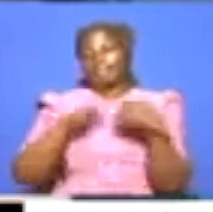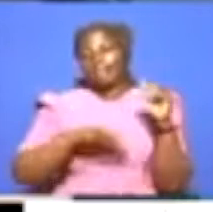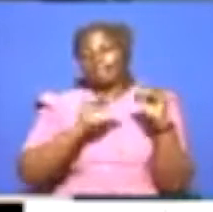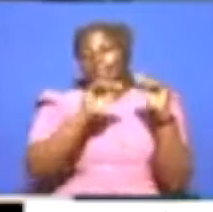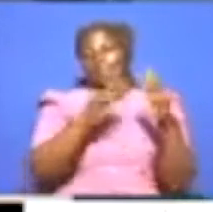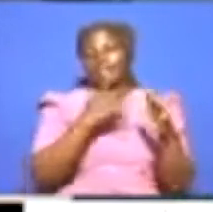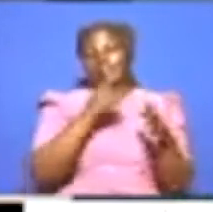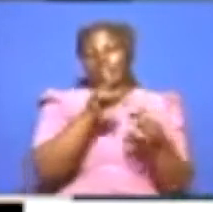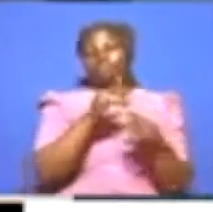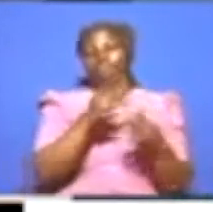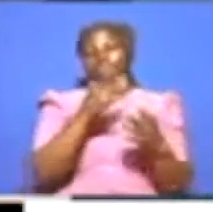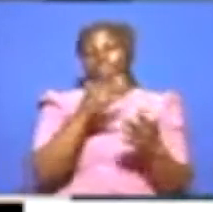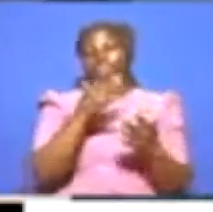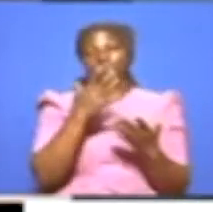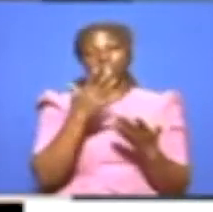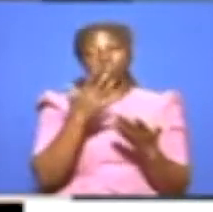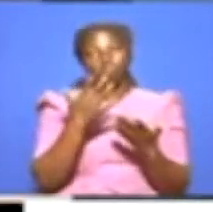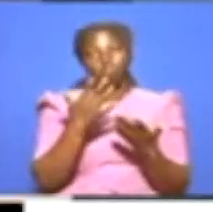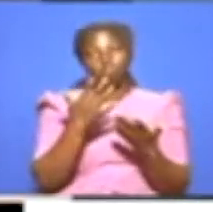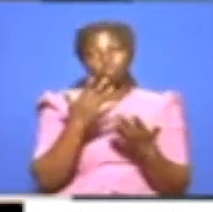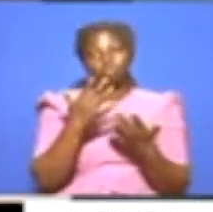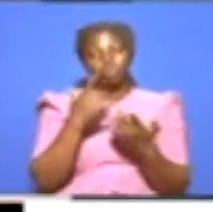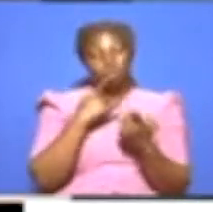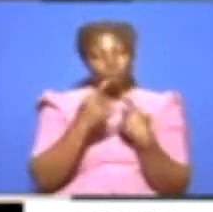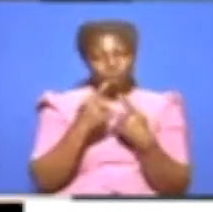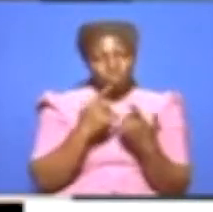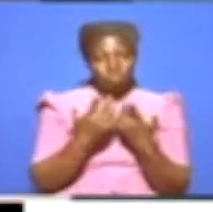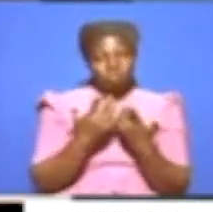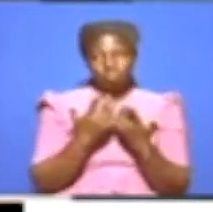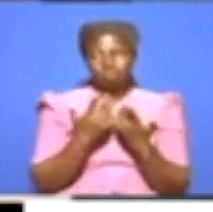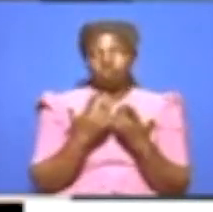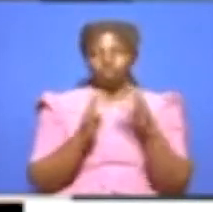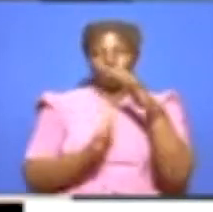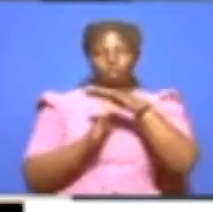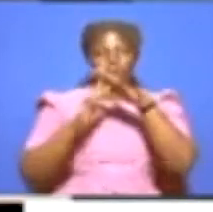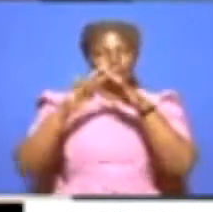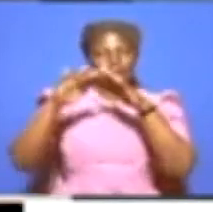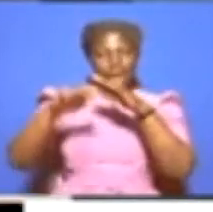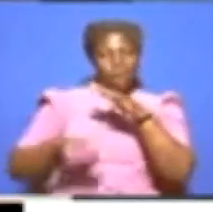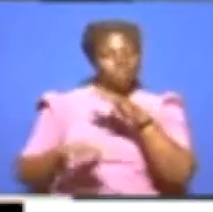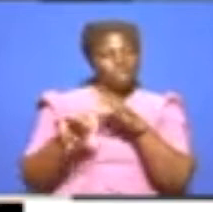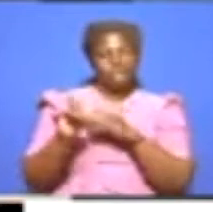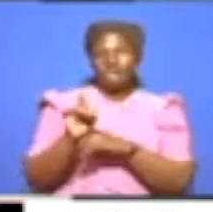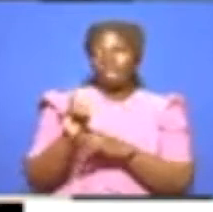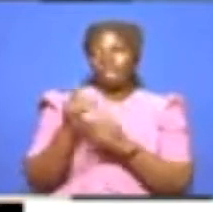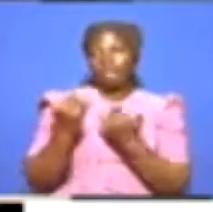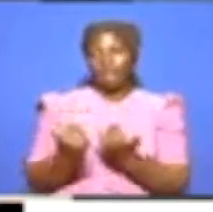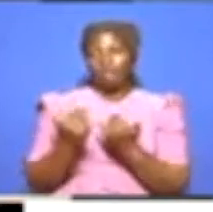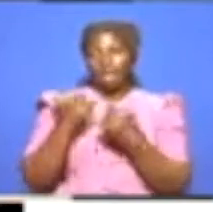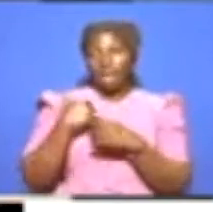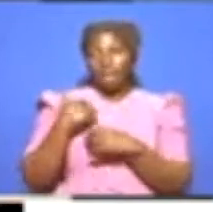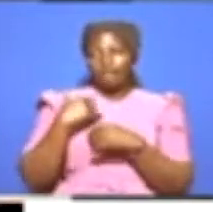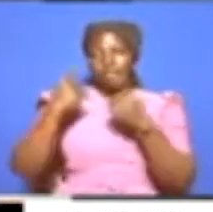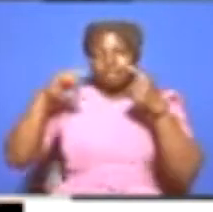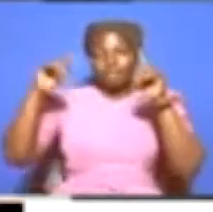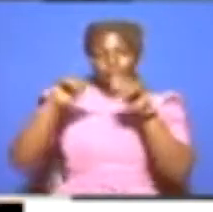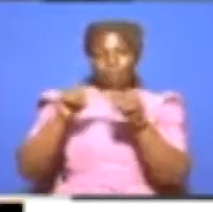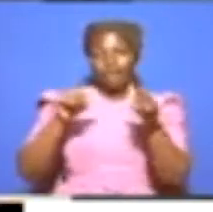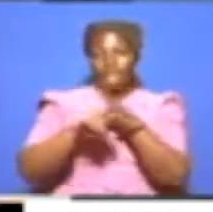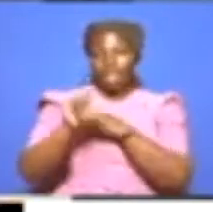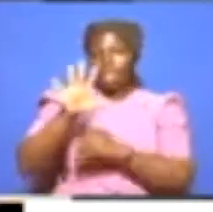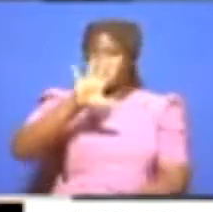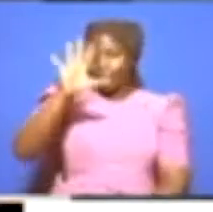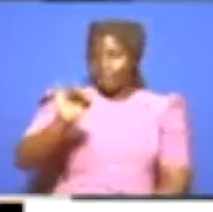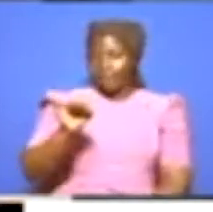now talk amongst themselves. And the Web Rangers program has actually succeeded so well. In Africa, it's only in Kenya,